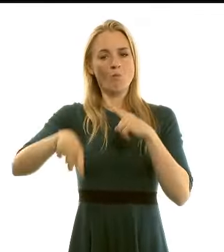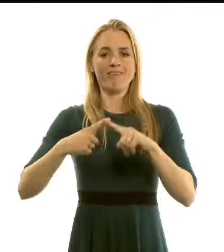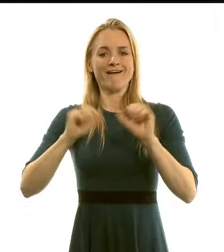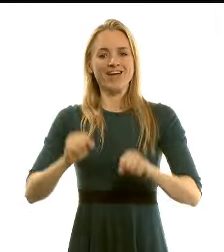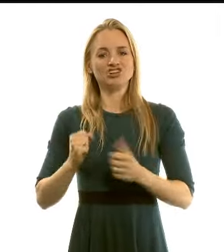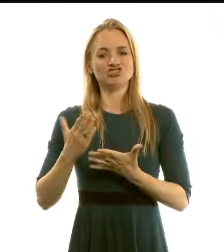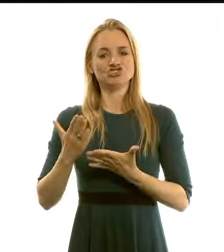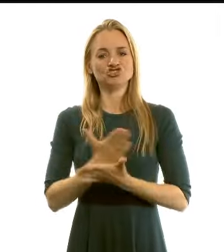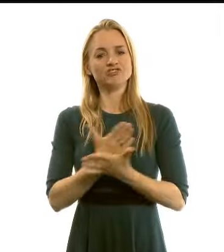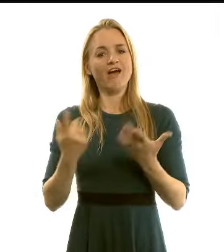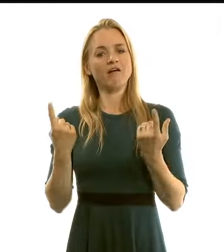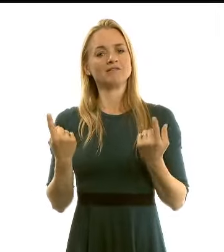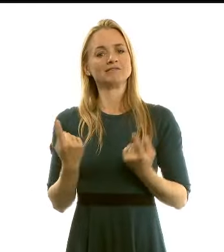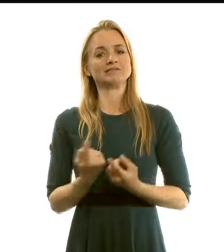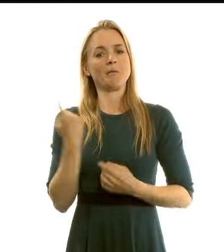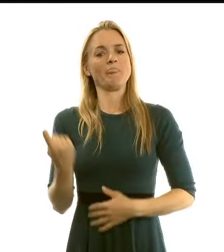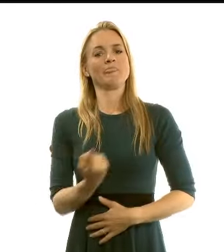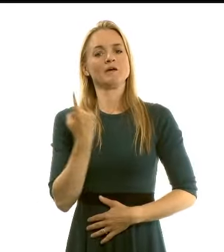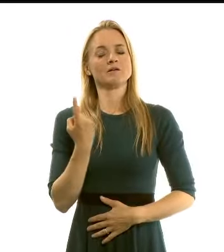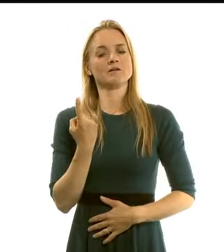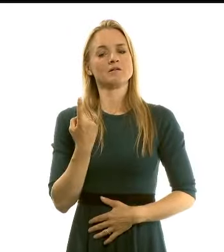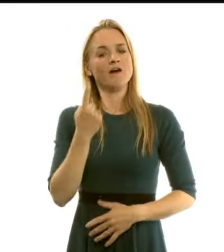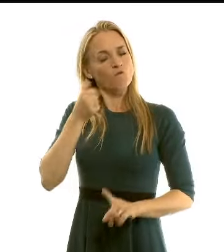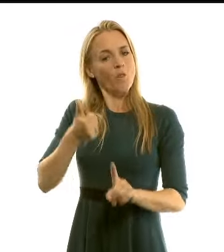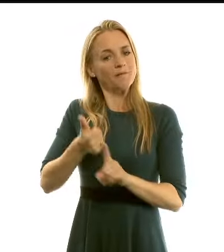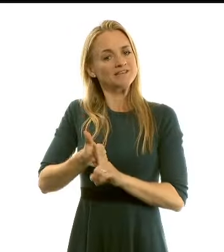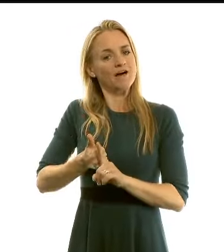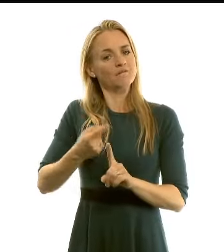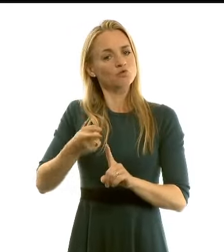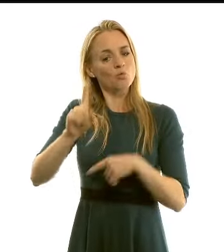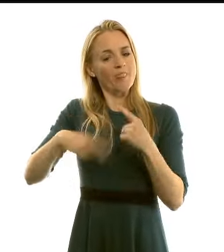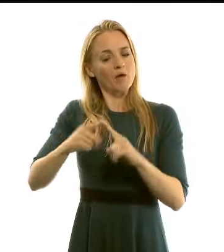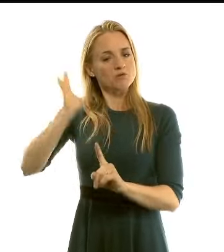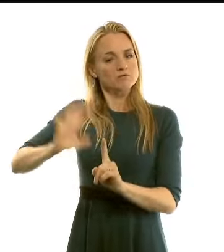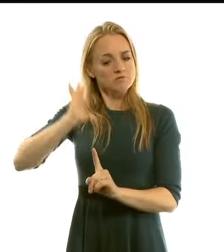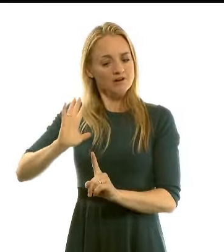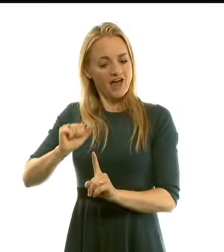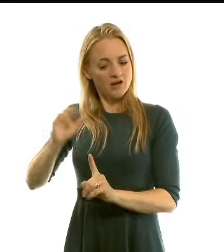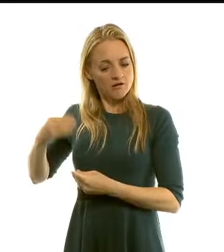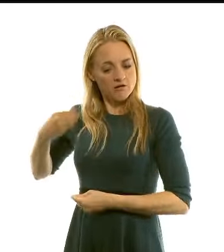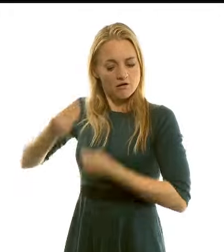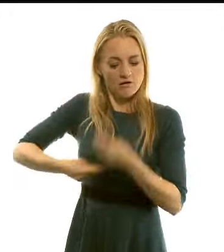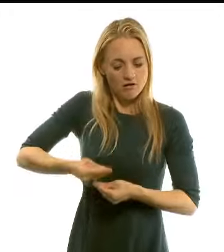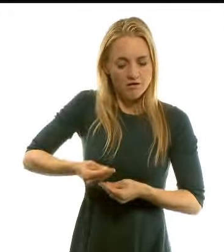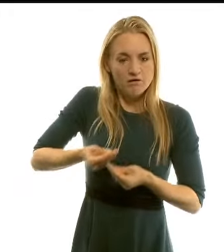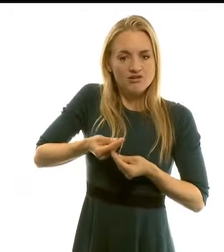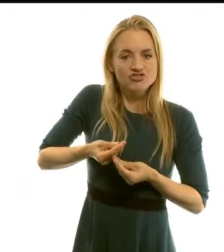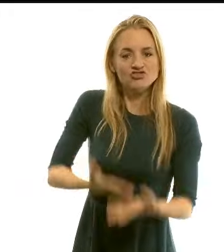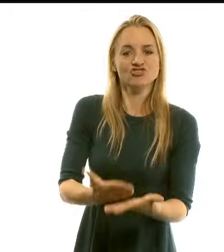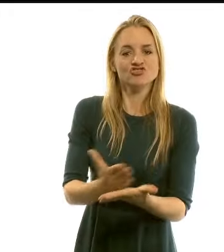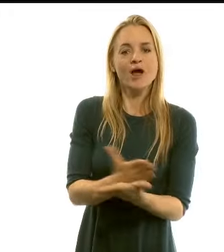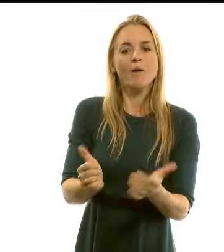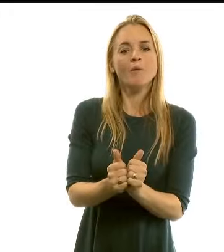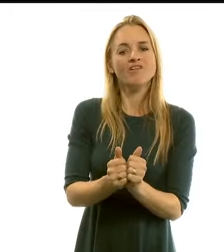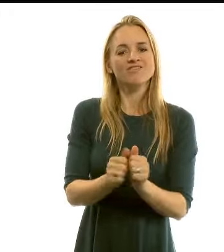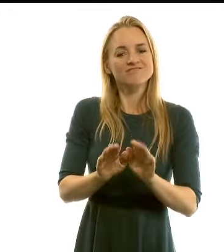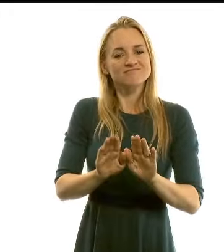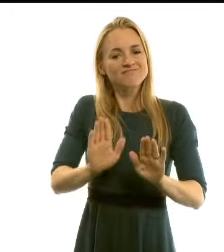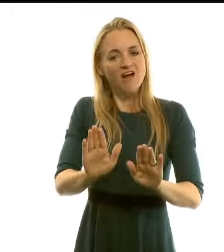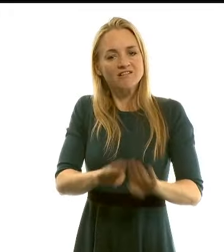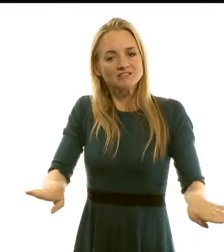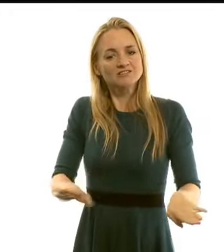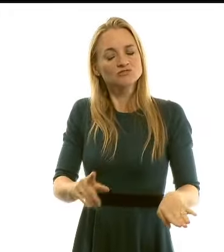so meaningful for their life. And Lego bricks were to me, to be able to share that with my kids when they